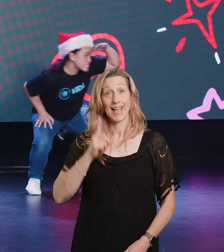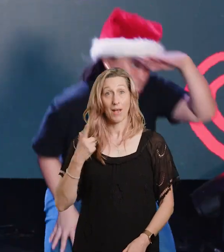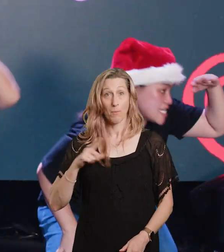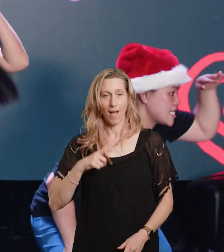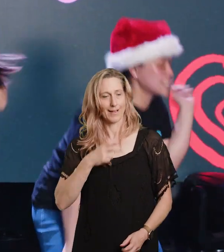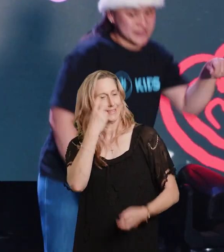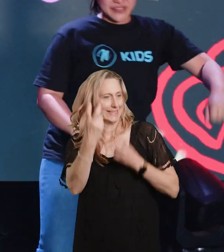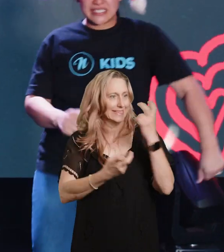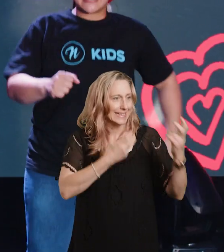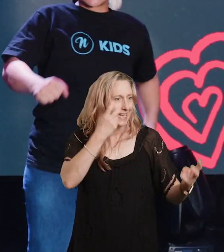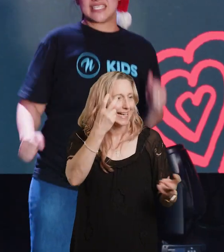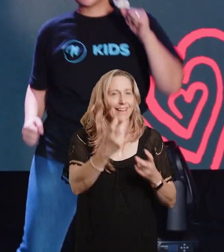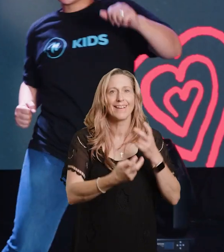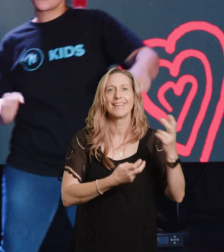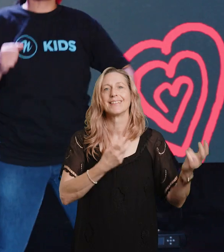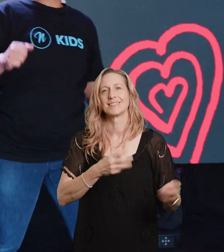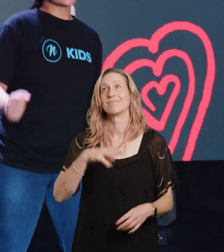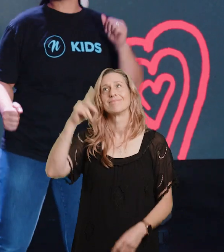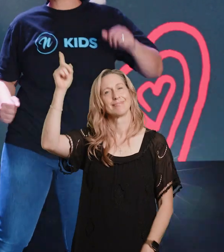Came to seek,